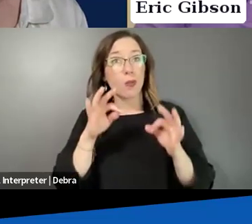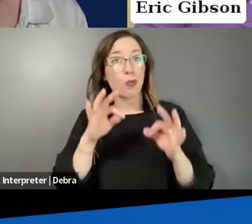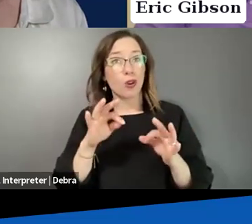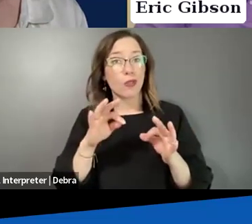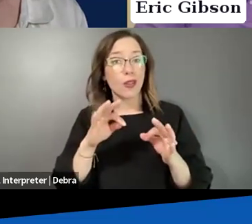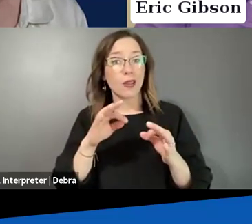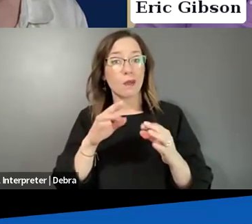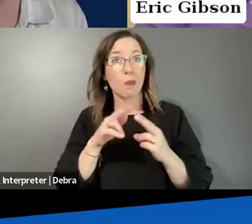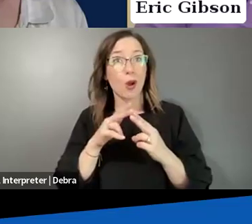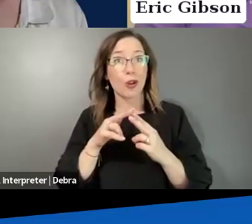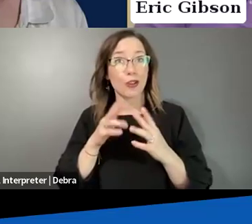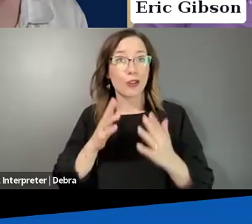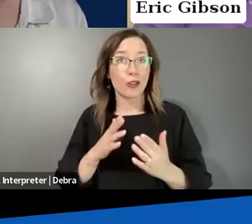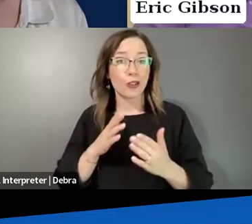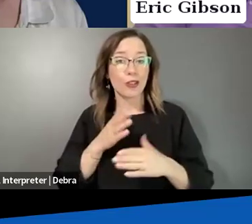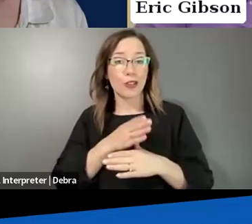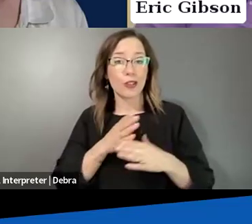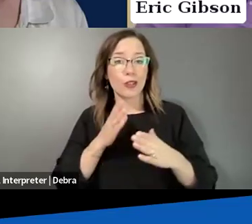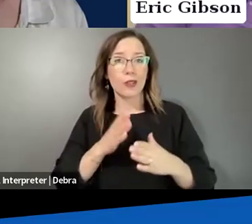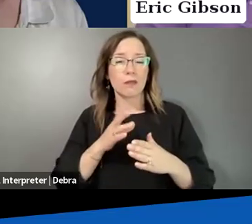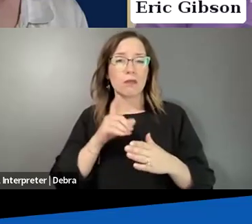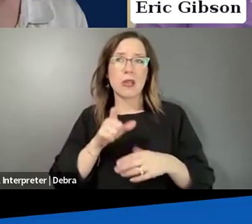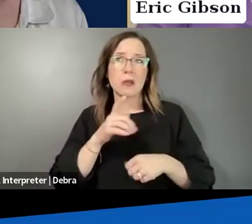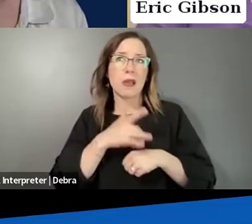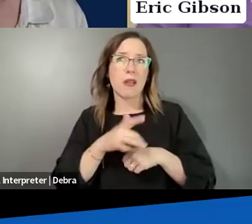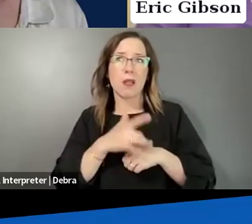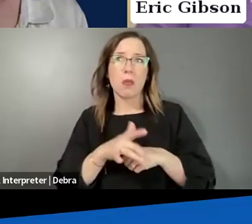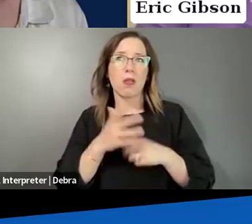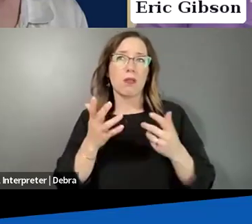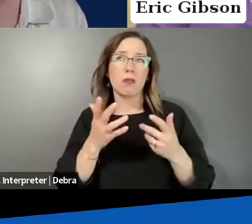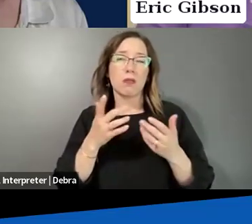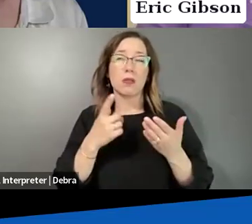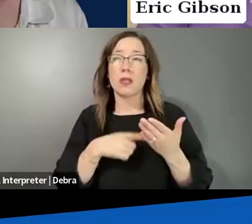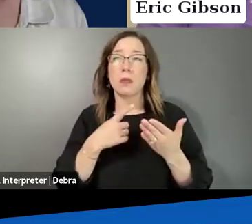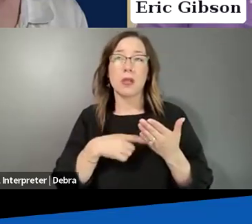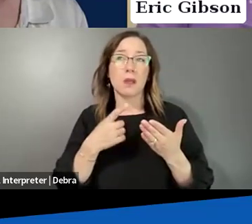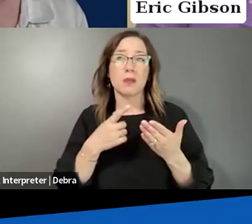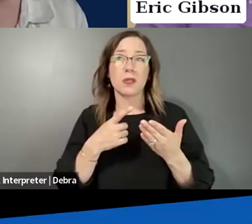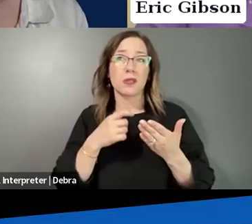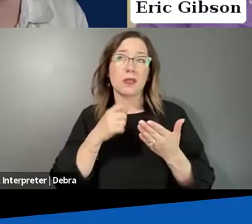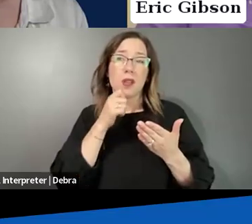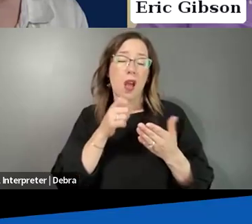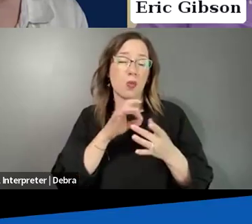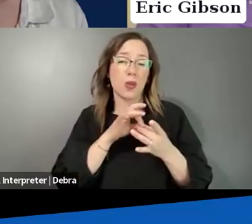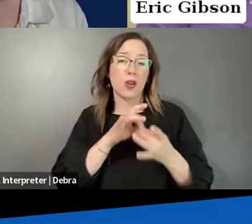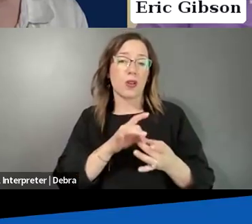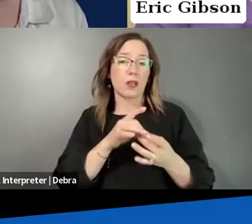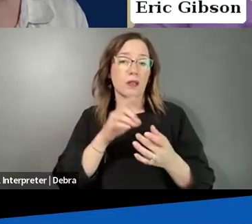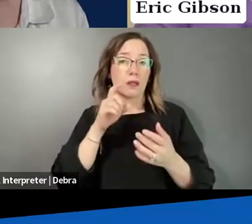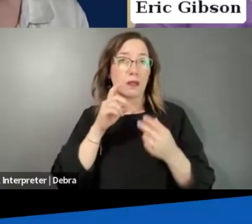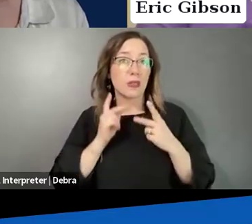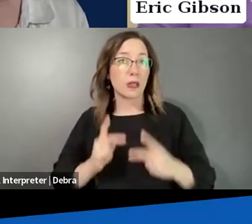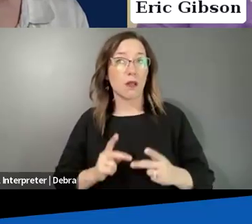partner is need to be available, and sometimes it all might not be about physical sex. Sometimes it could